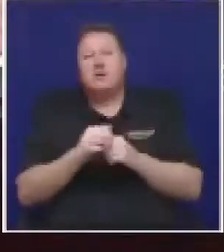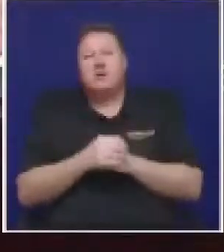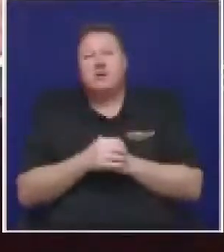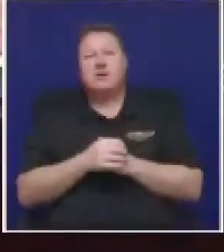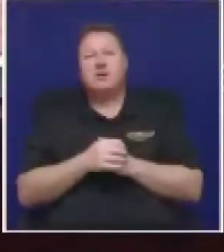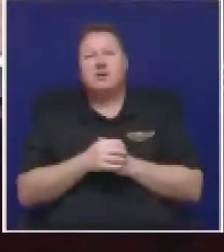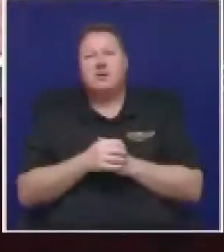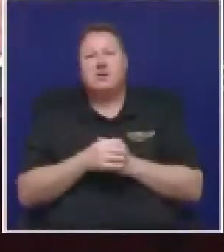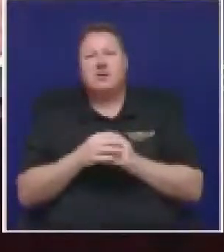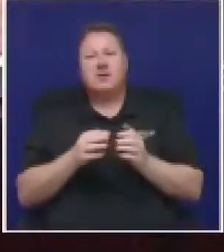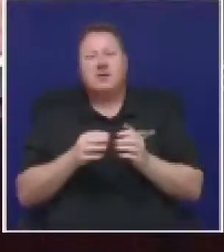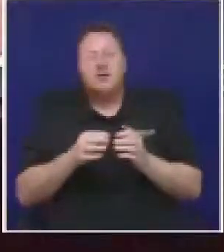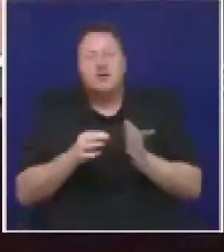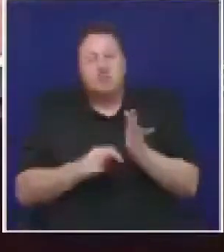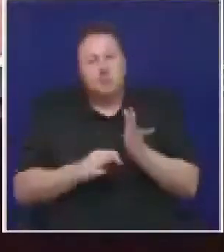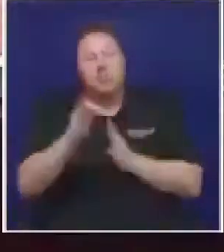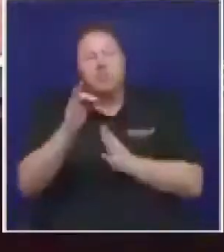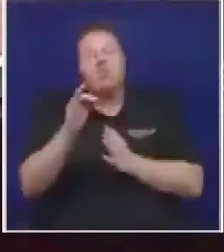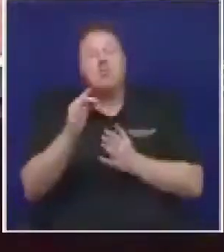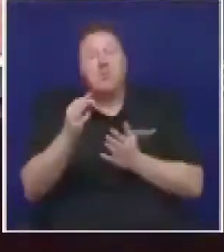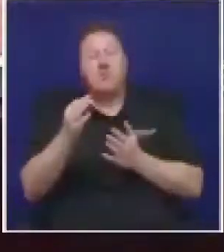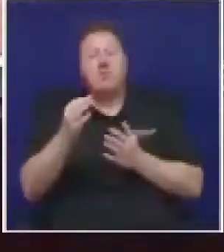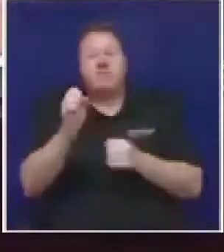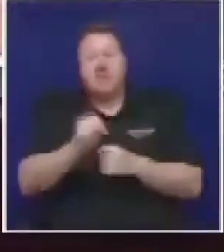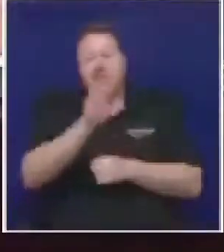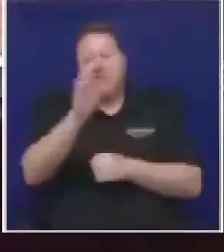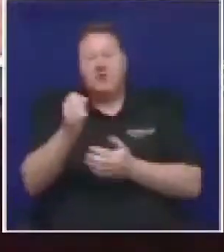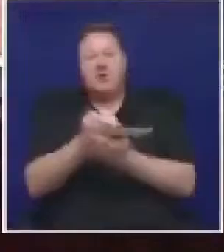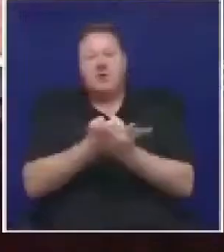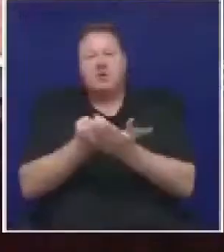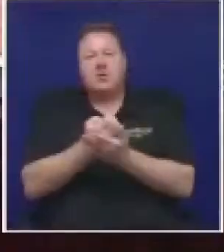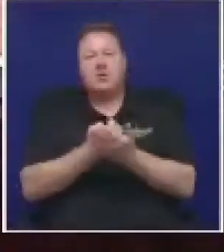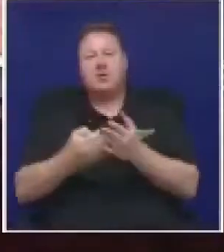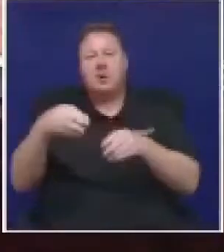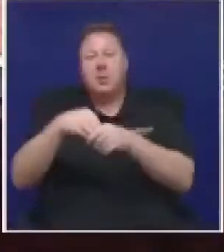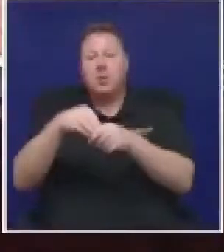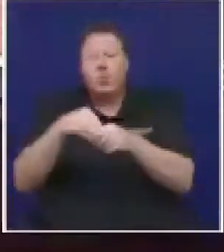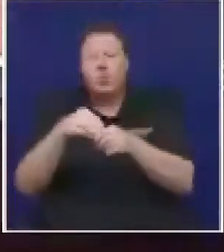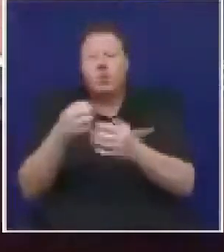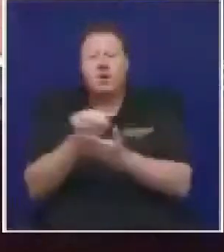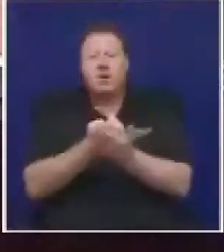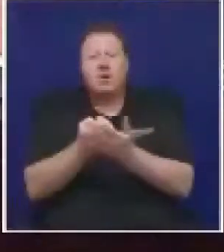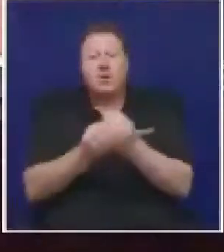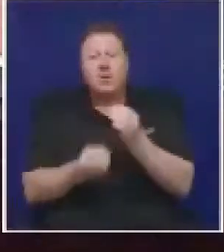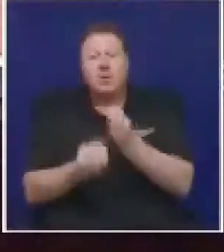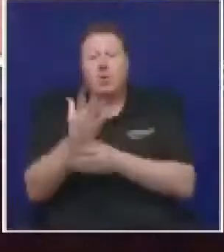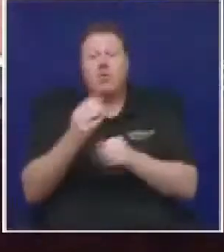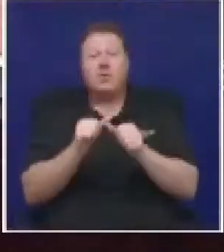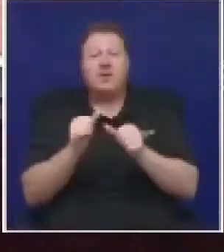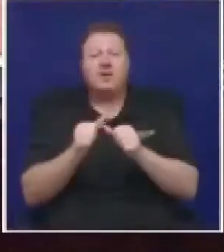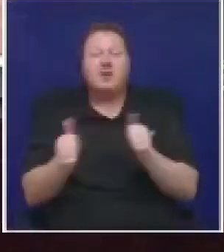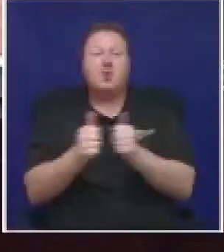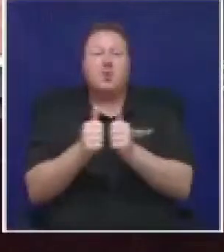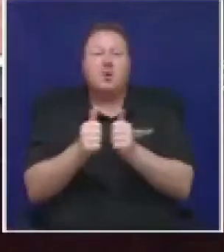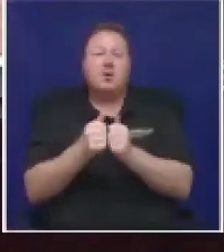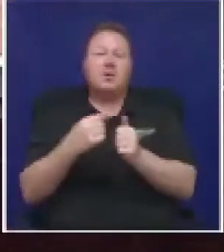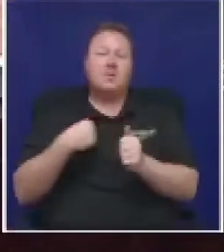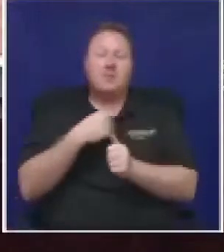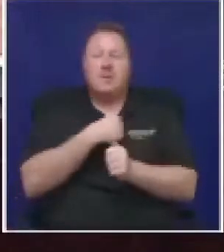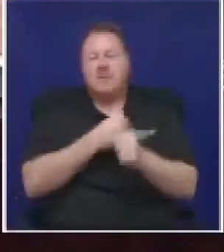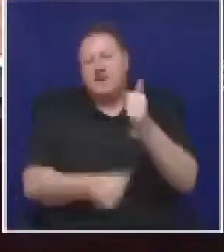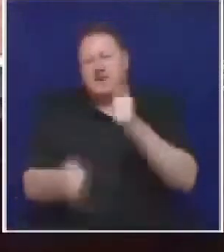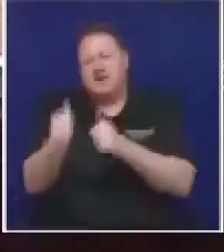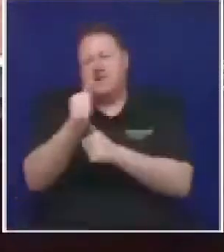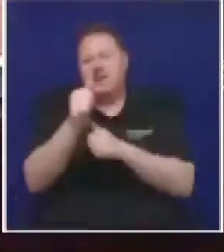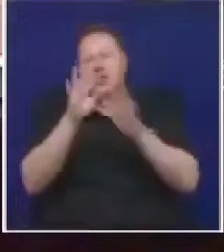South African economy, including rapid and inclusive economic growth. Together with members of the executive, we have